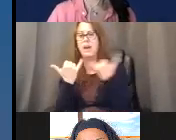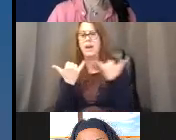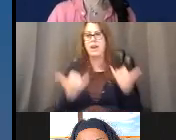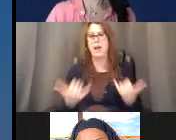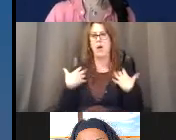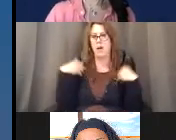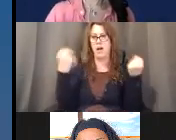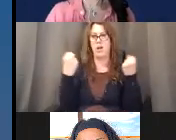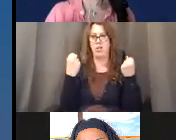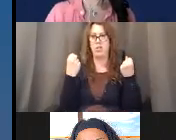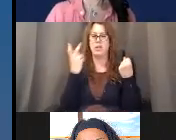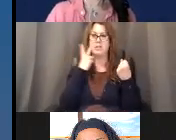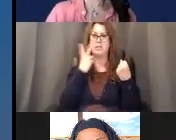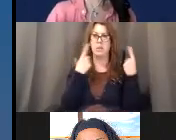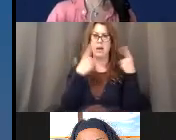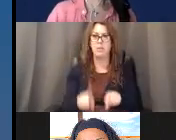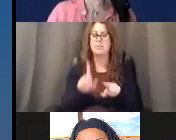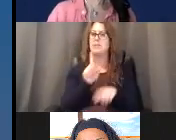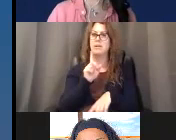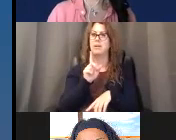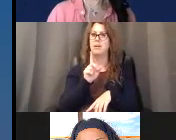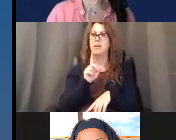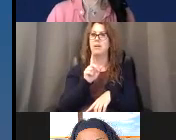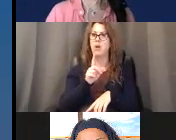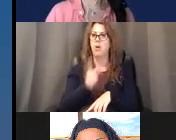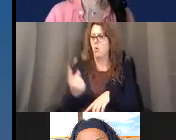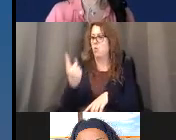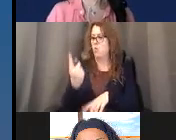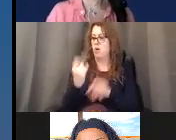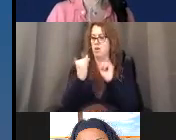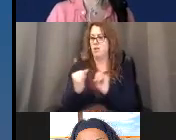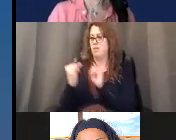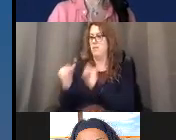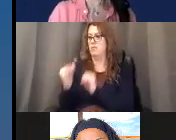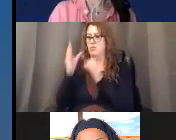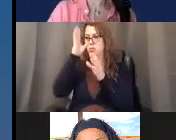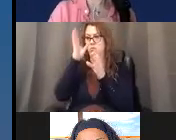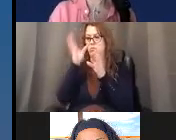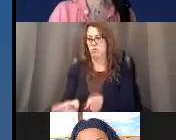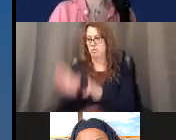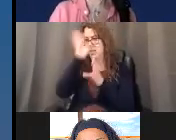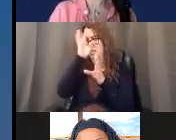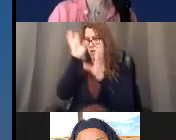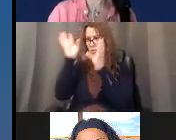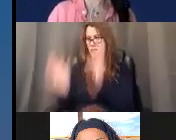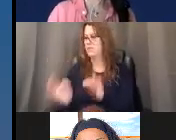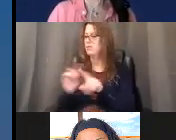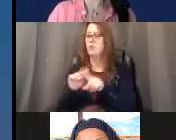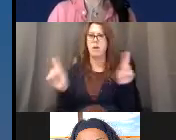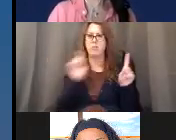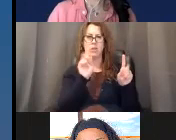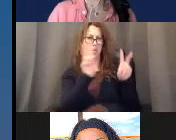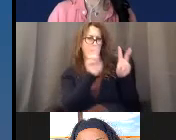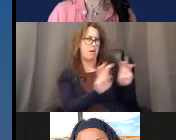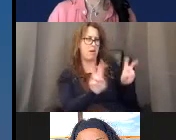actually looking away from one person's individual decisions and really looking at the hundreds, if not thousands, of decisions